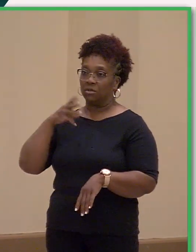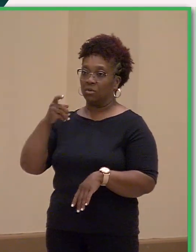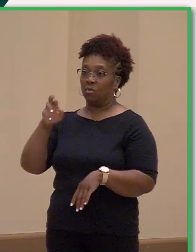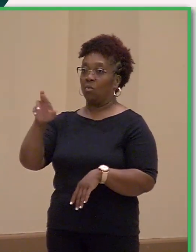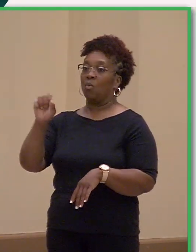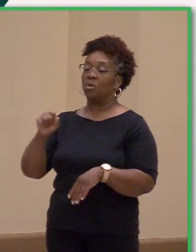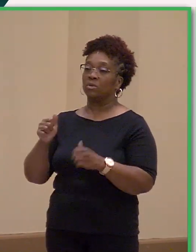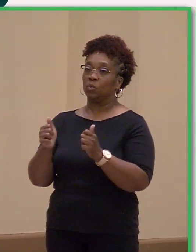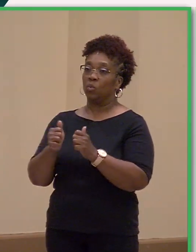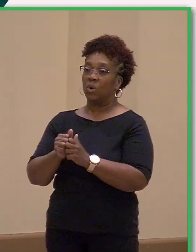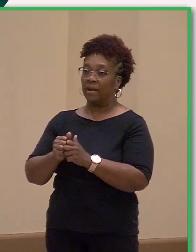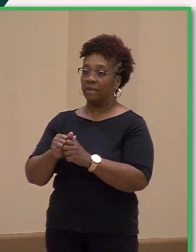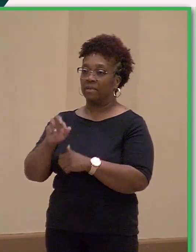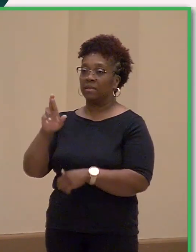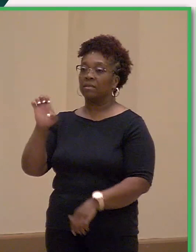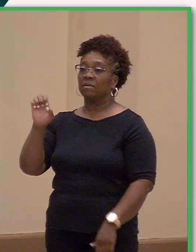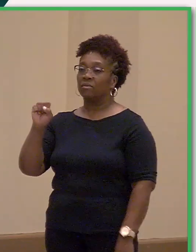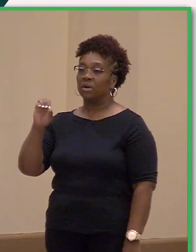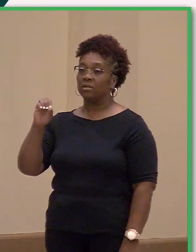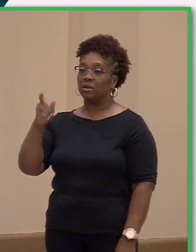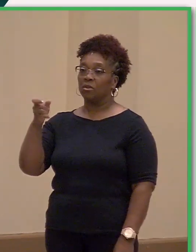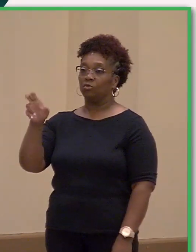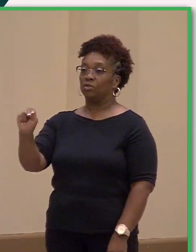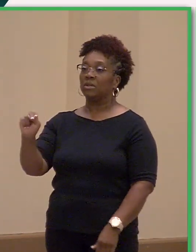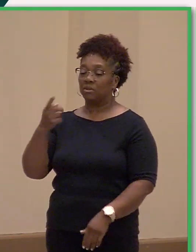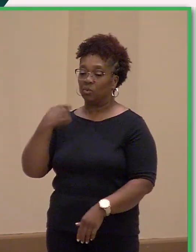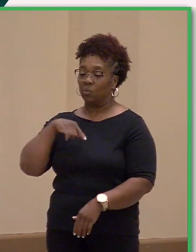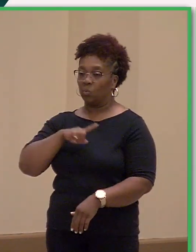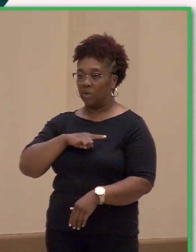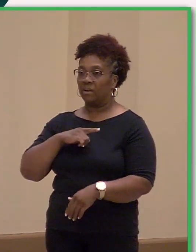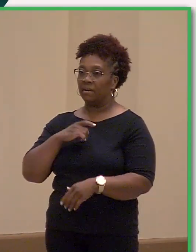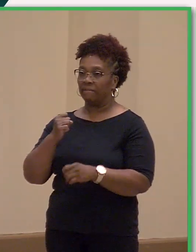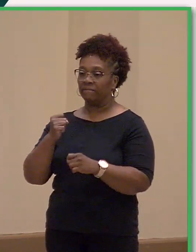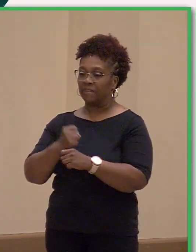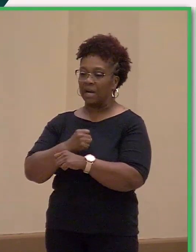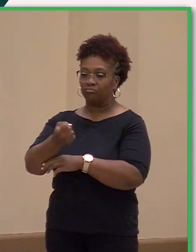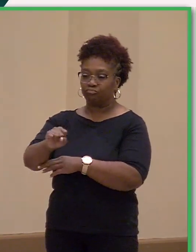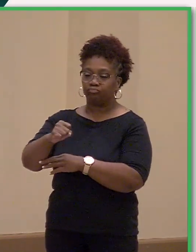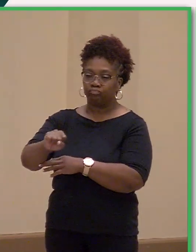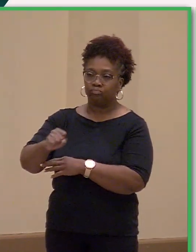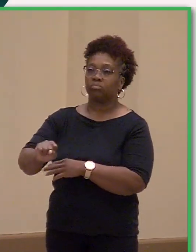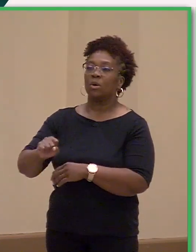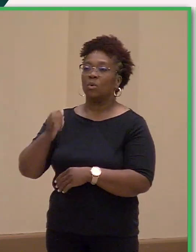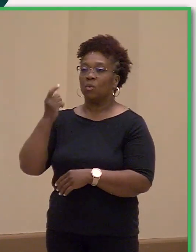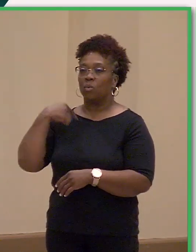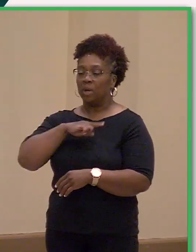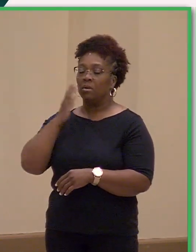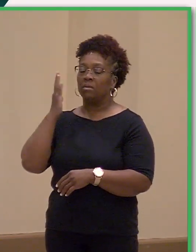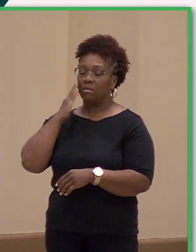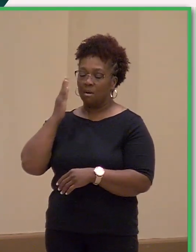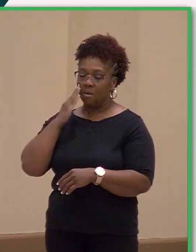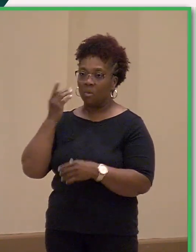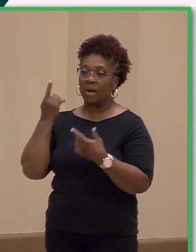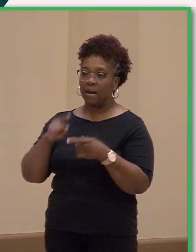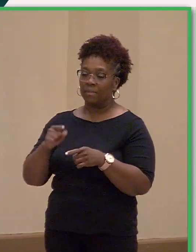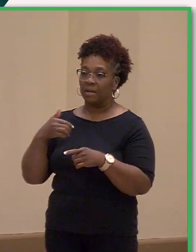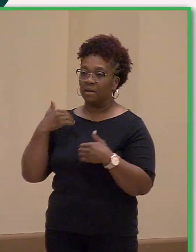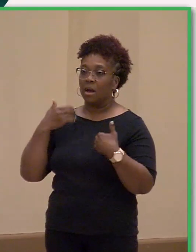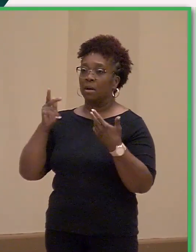because we know those cell towers that are on those schools, we're seeing young people with thyroid cancer. And when children get